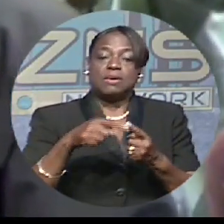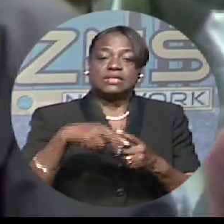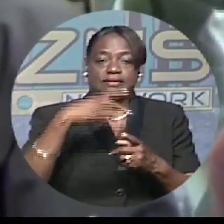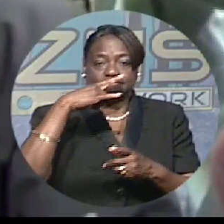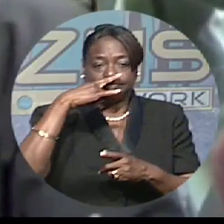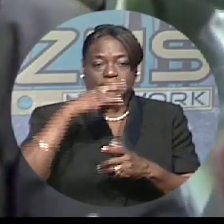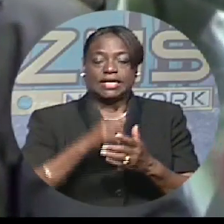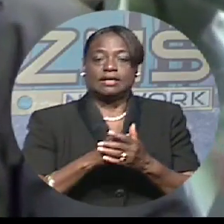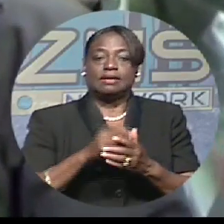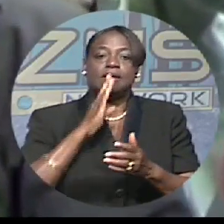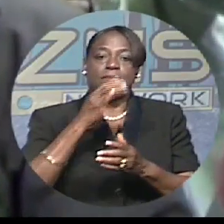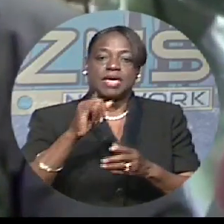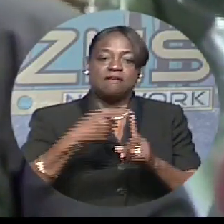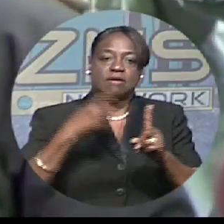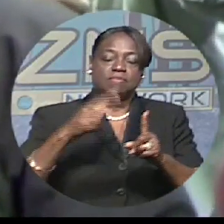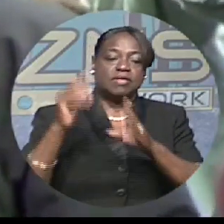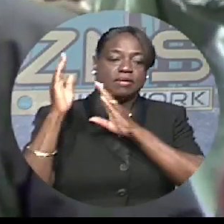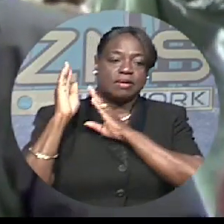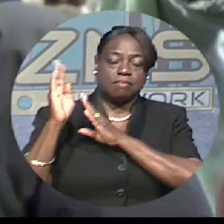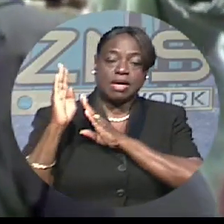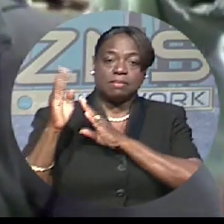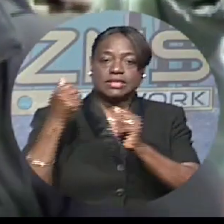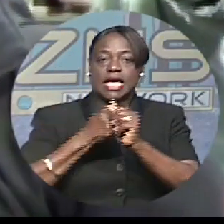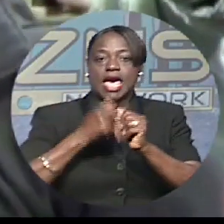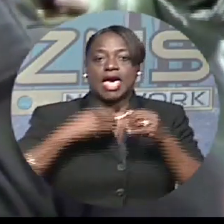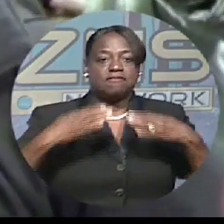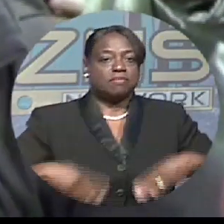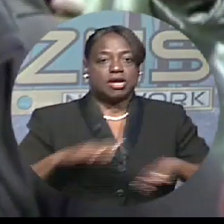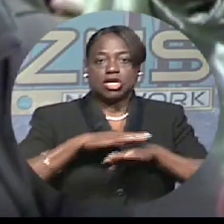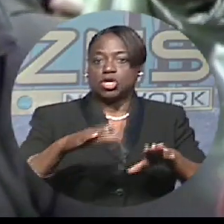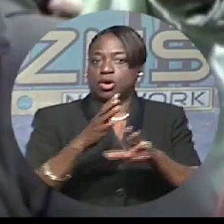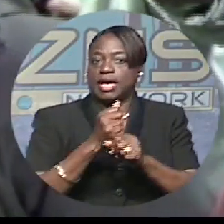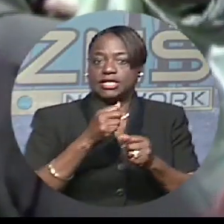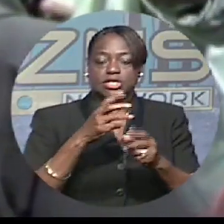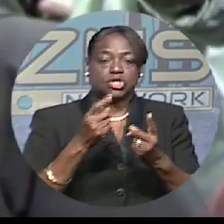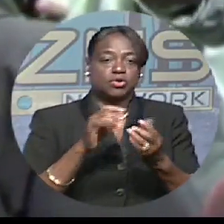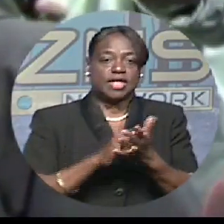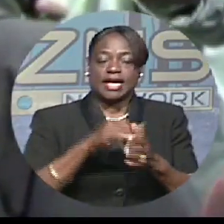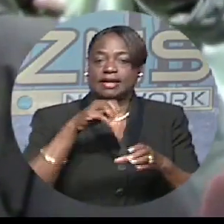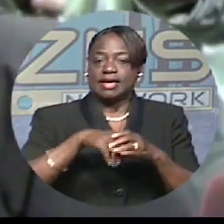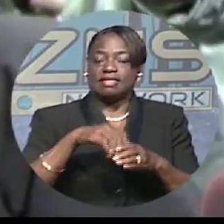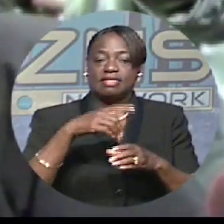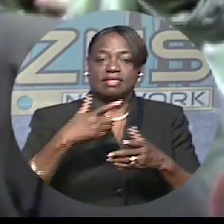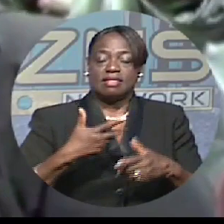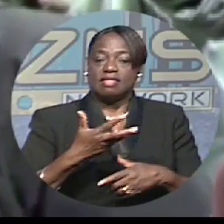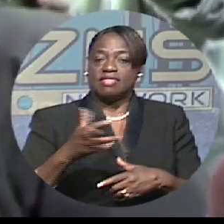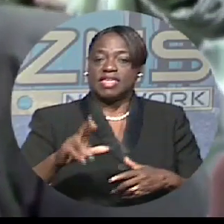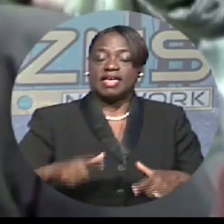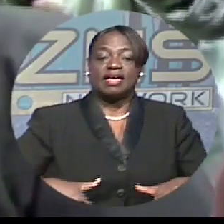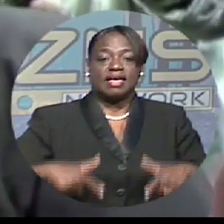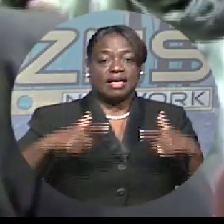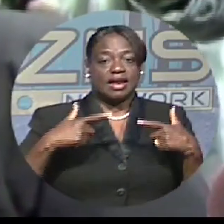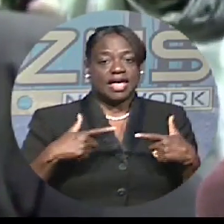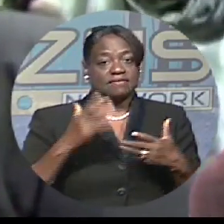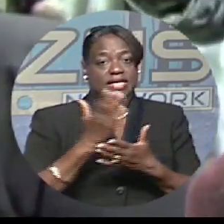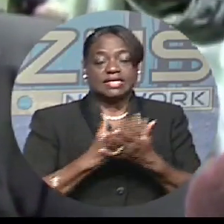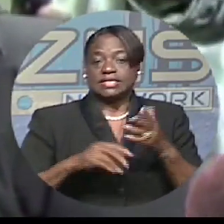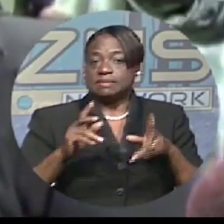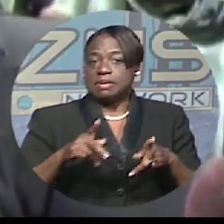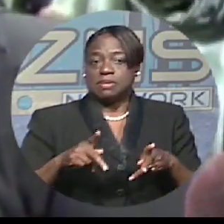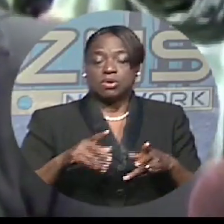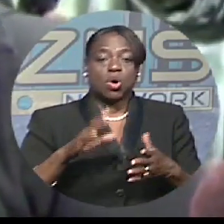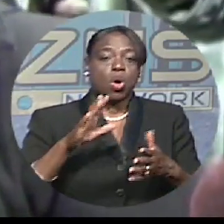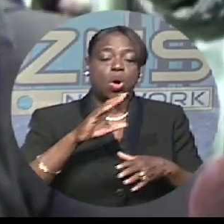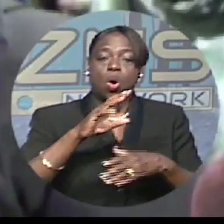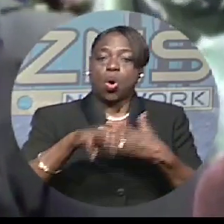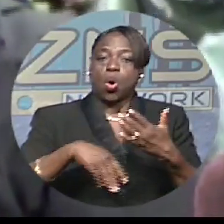especially being from the Bahamas, everybody don't get to do that in their life, you know. Some people go their whole college career without making the Final Four, and